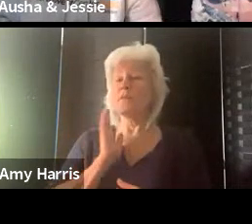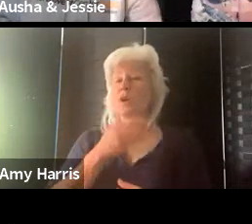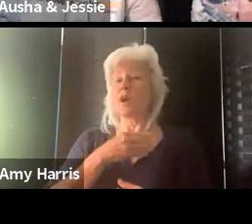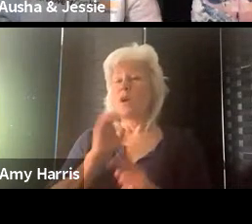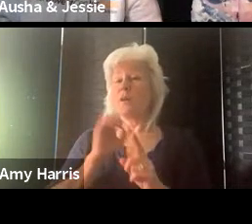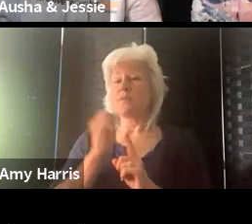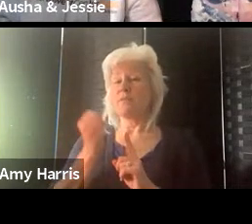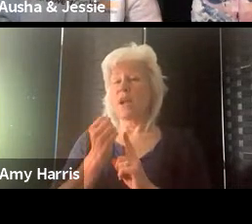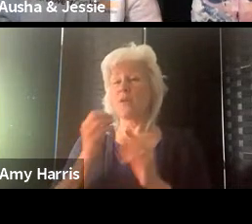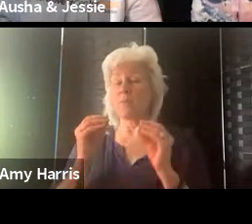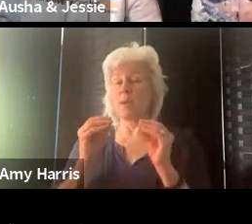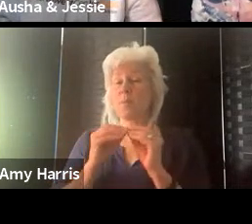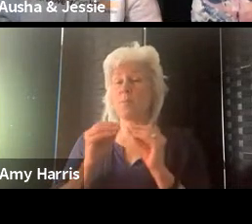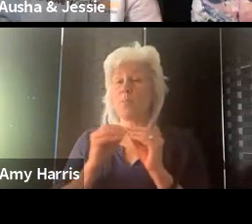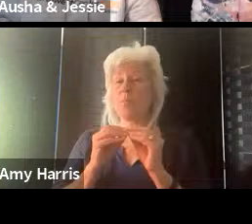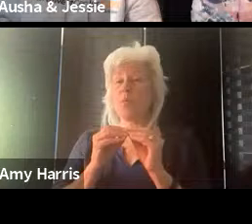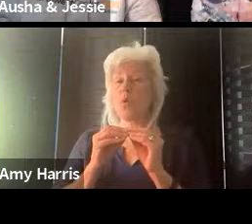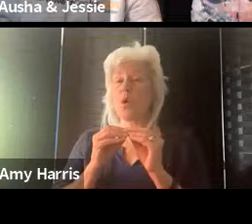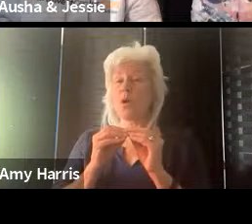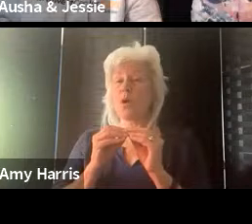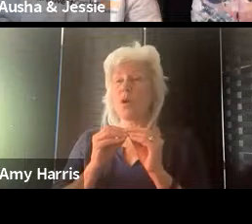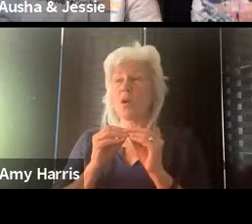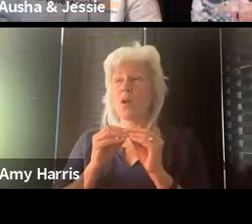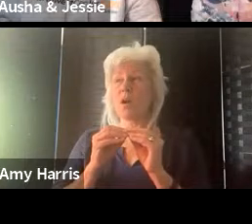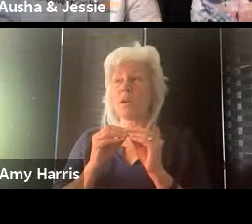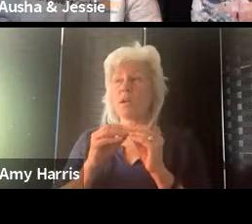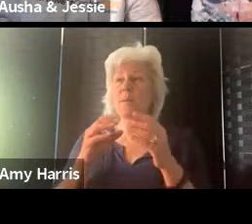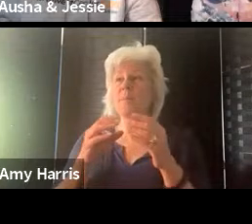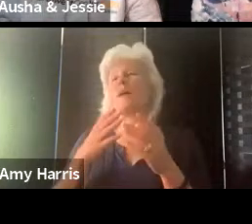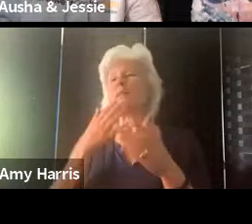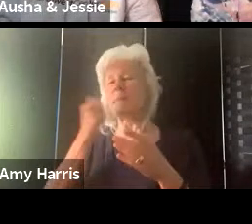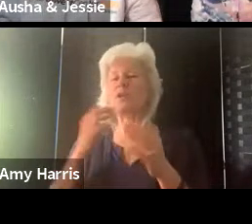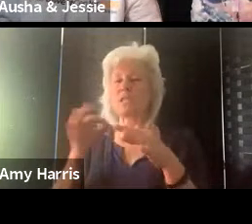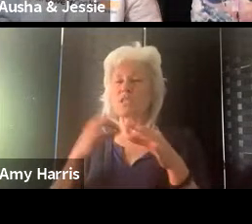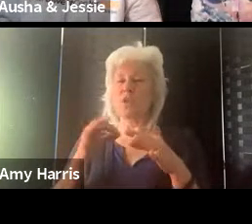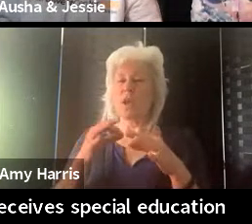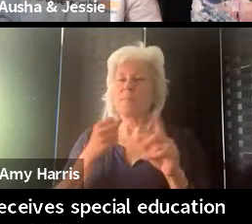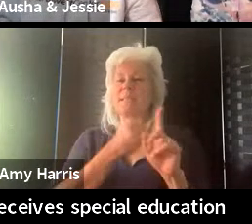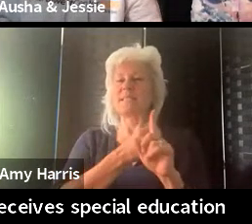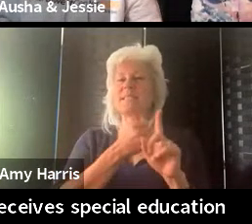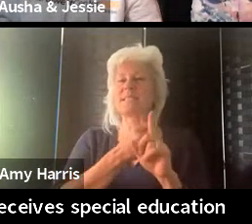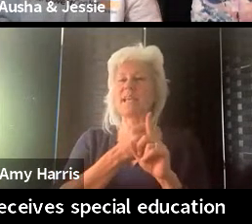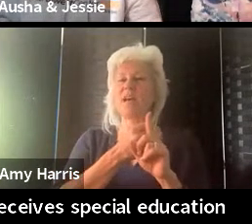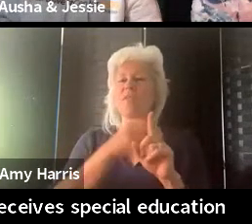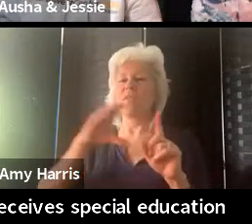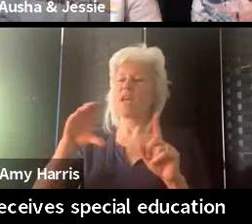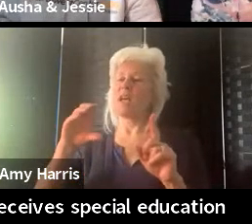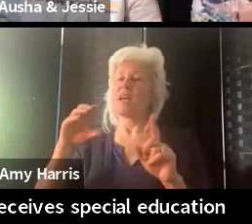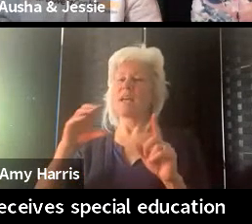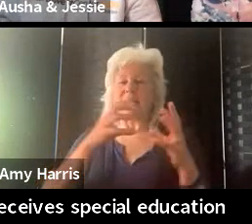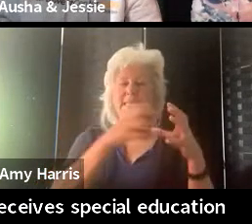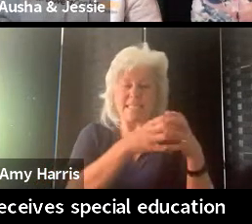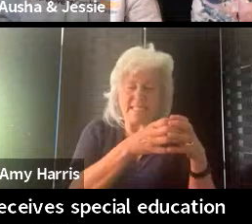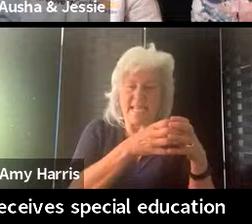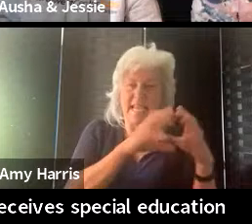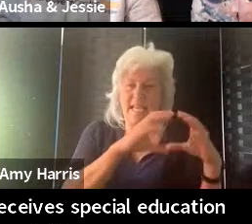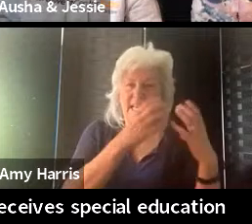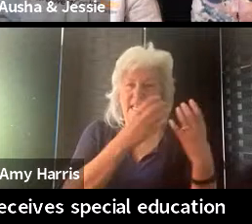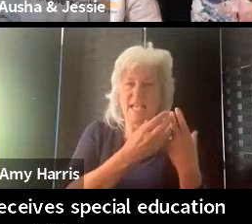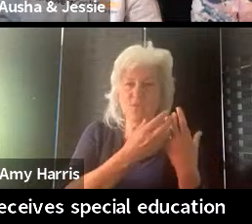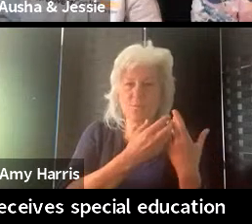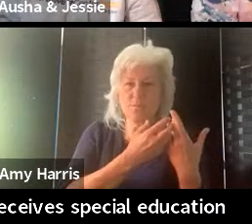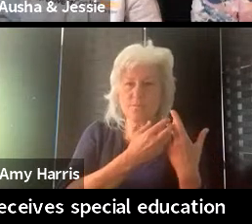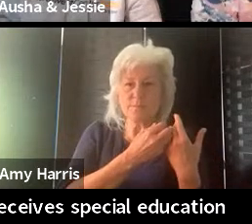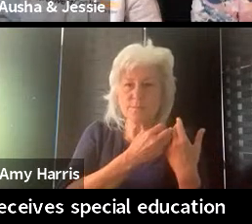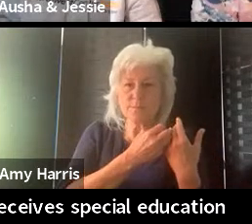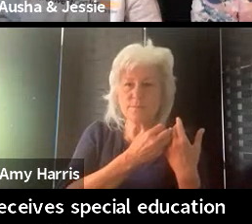with us earlier, and would be better described as self-contained classrooms. We don't have general education classrooms that children can come in